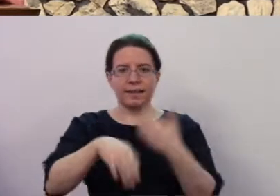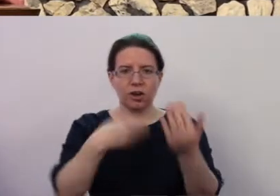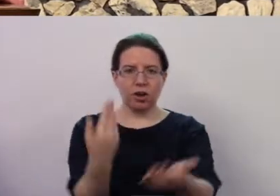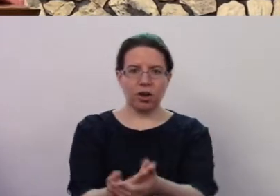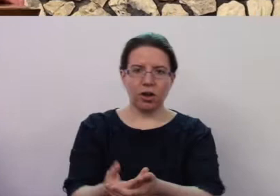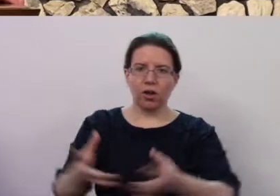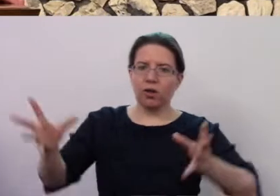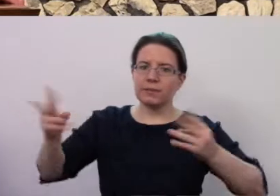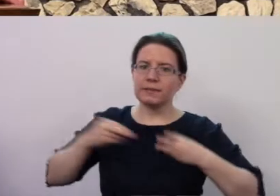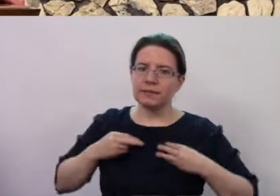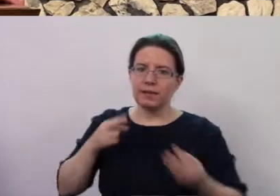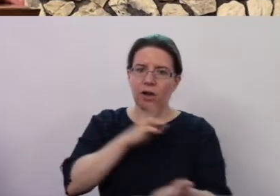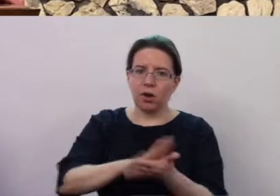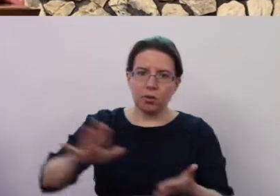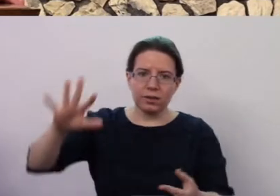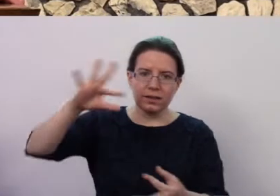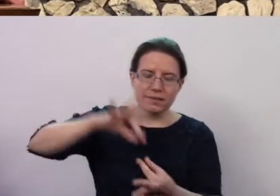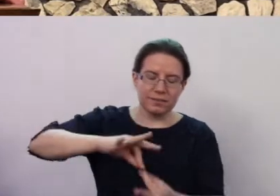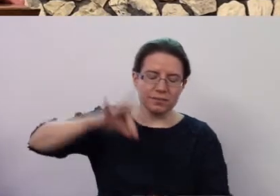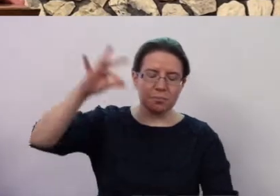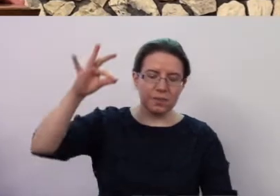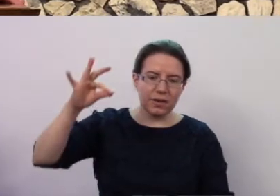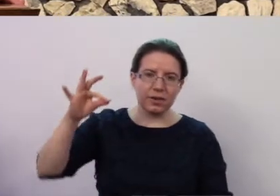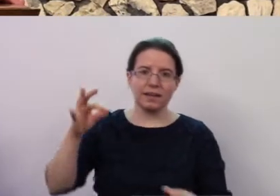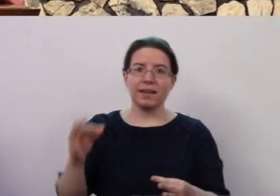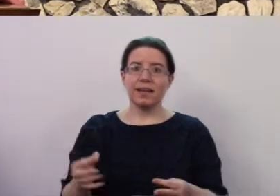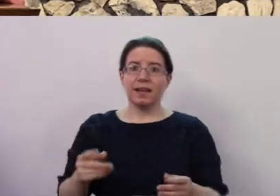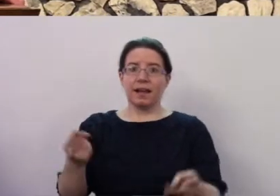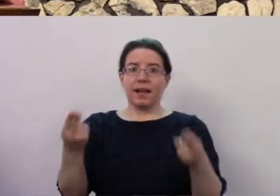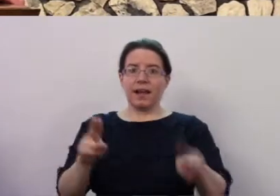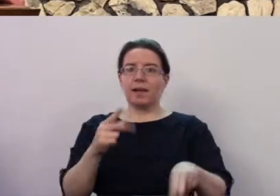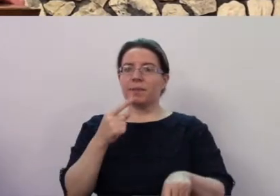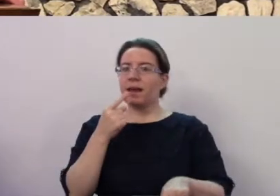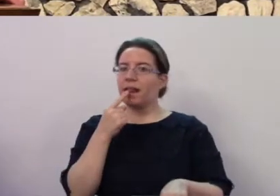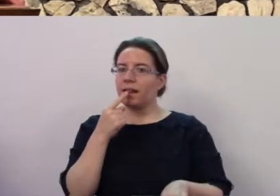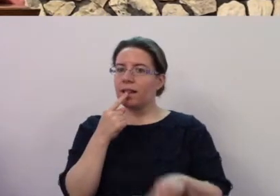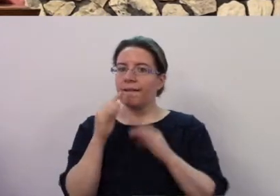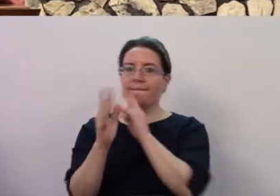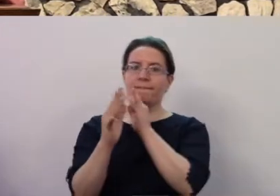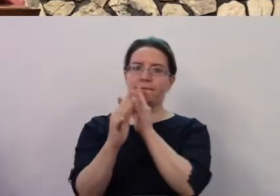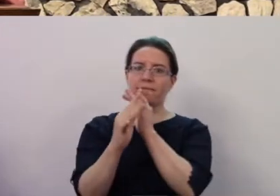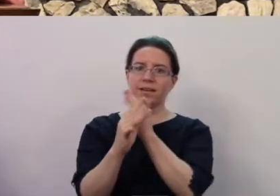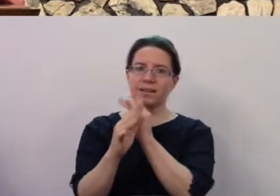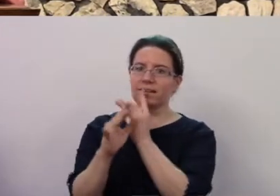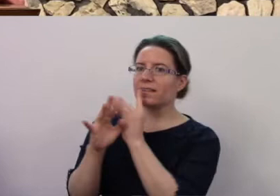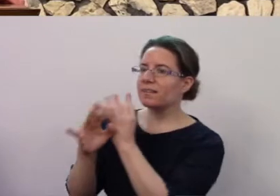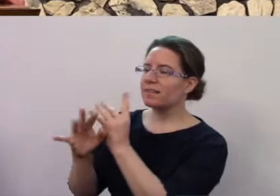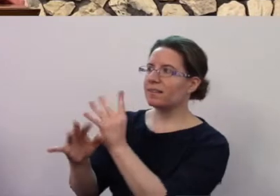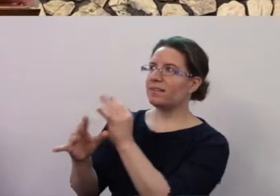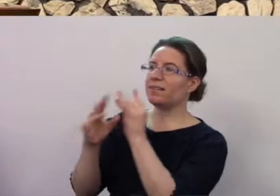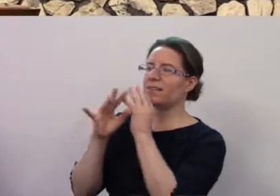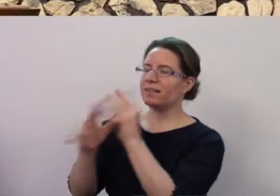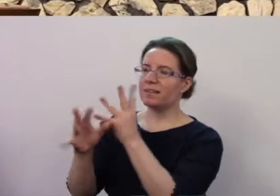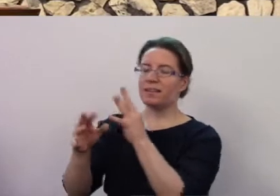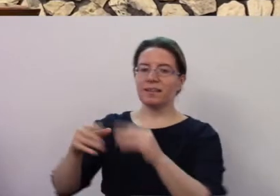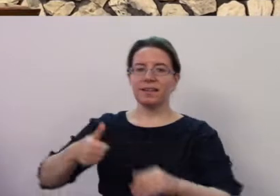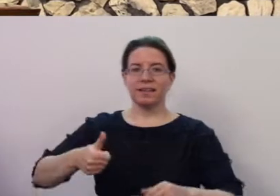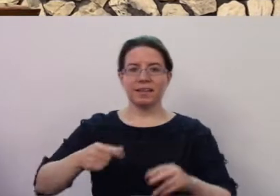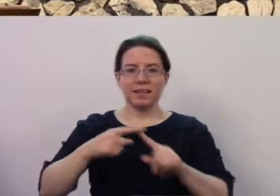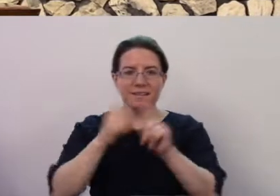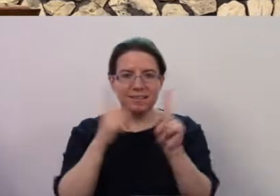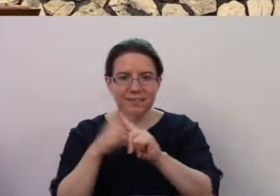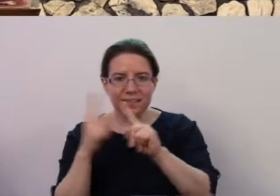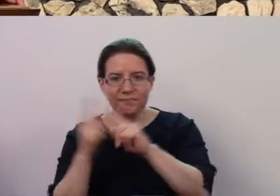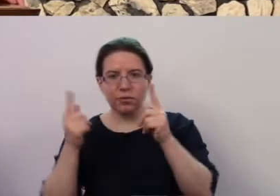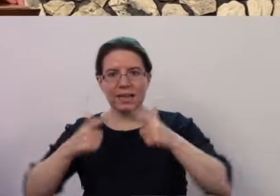filled with the Holy Ghost, yes, and began to speak with other tongues, yes, as the Spirit gave them the utterance, yes, as the Spirit